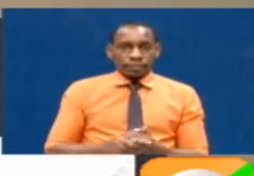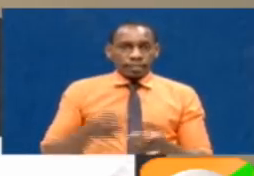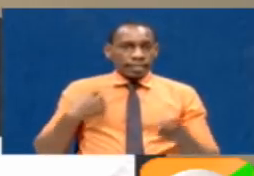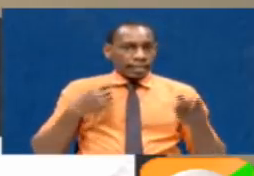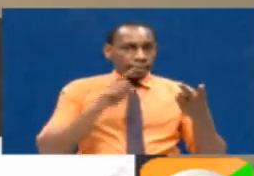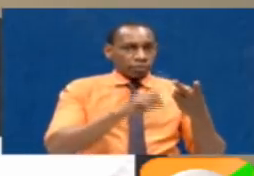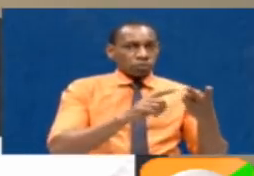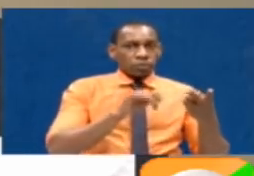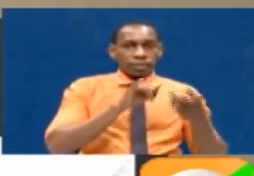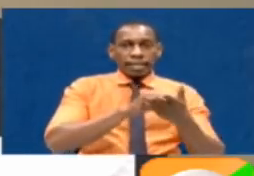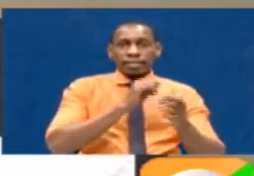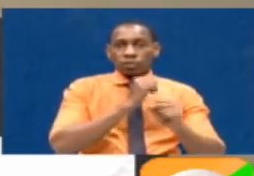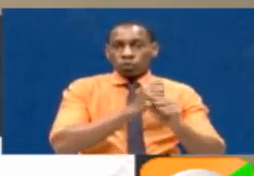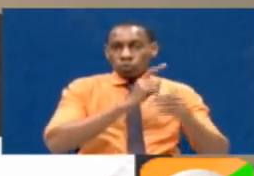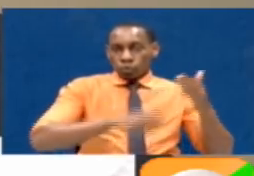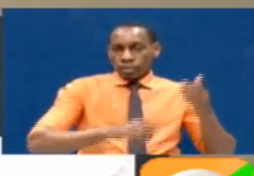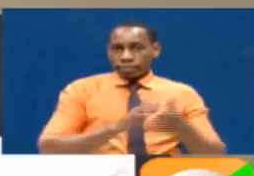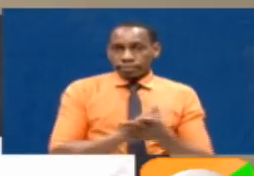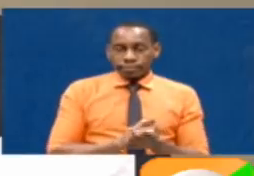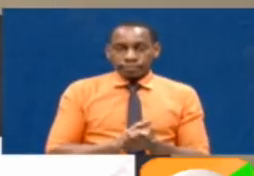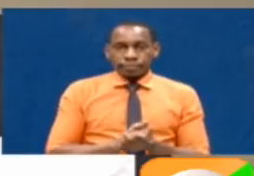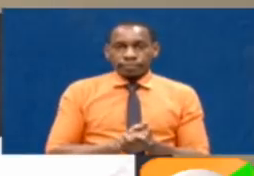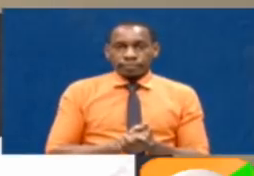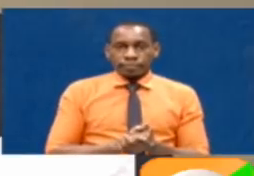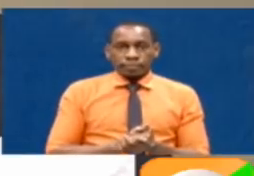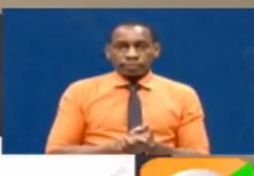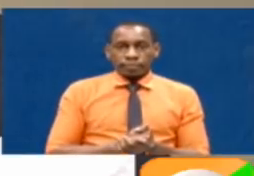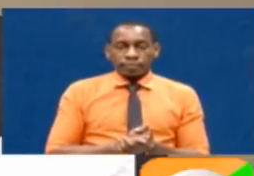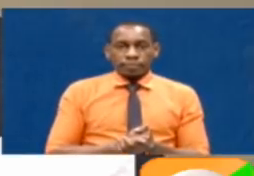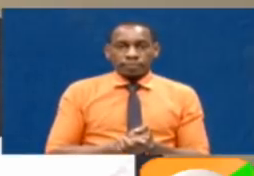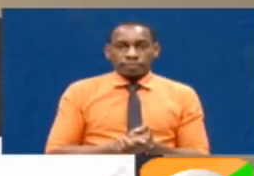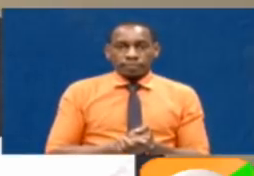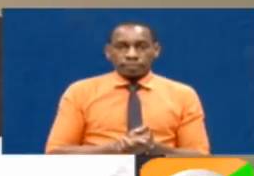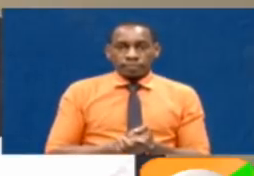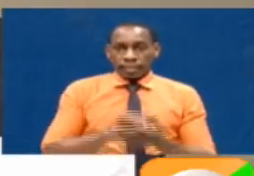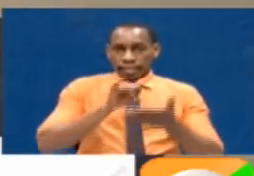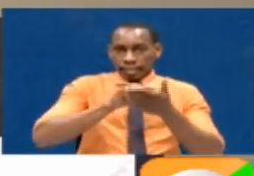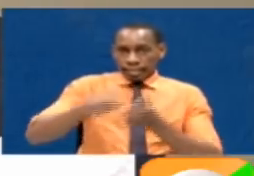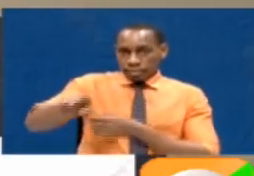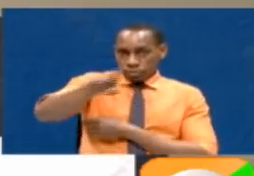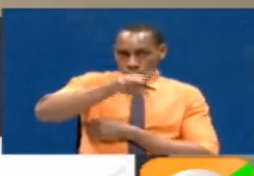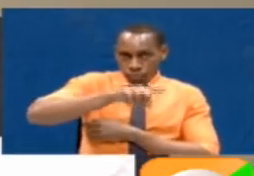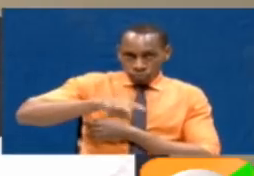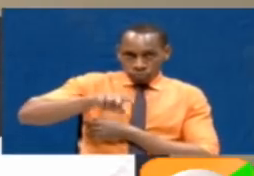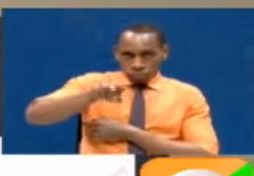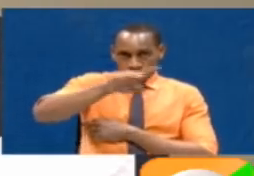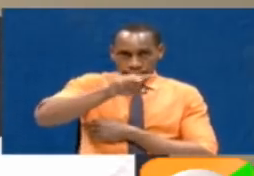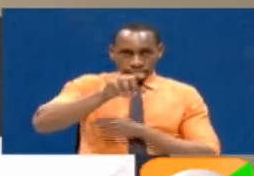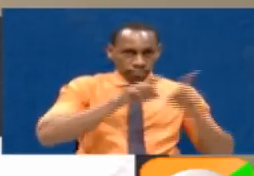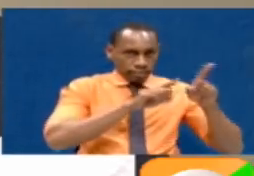The second Victoria that we are doing is to make sure that we give